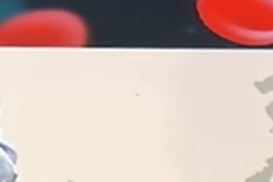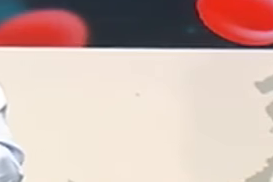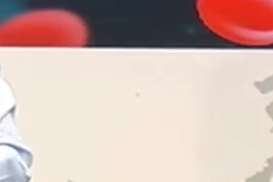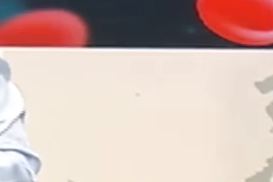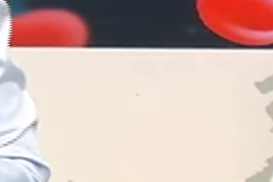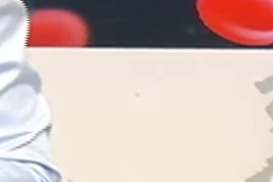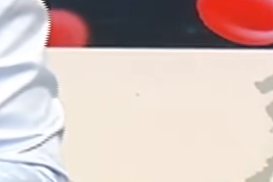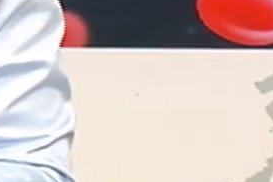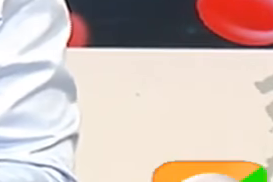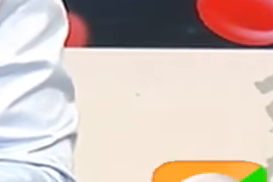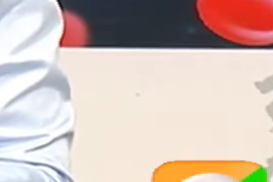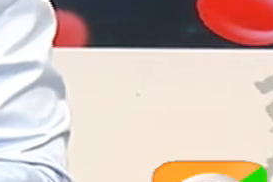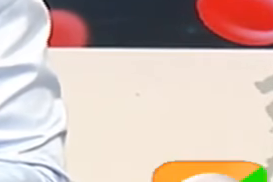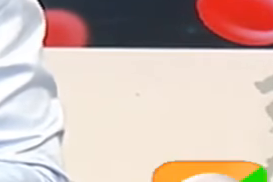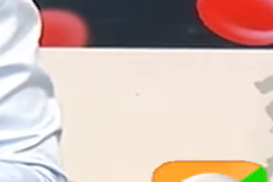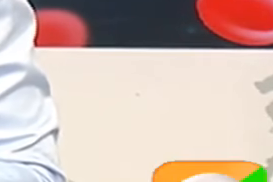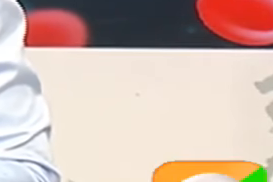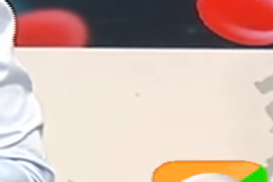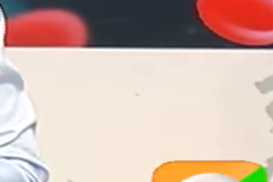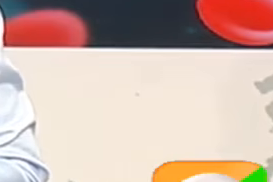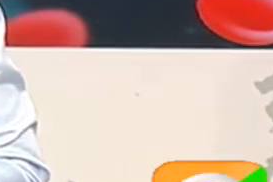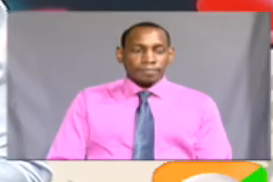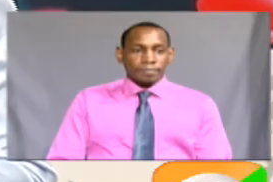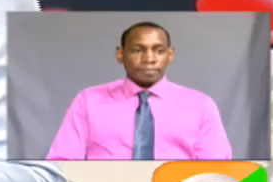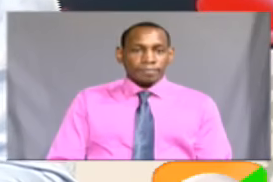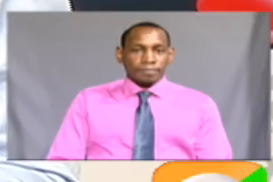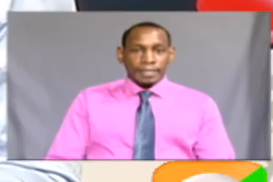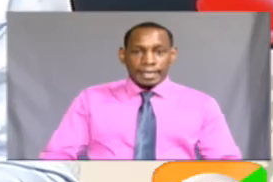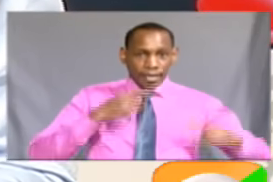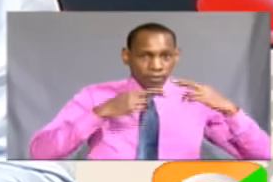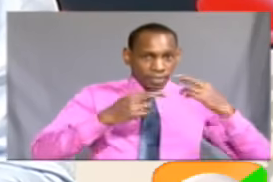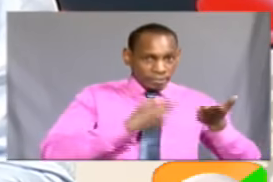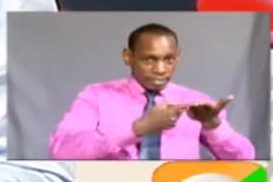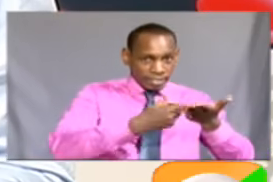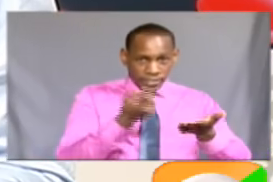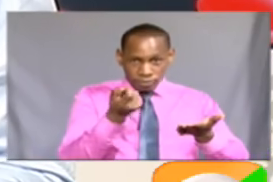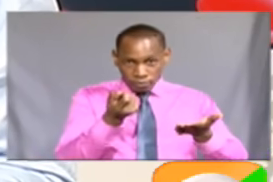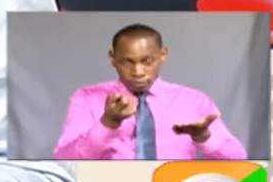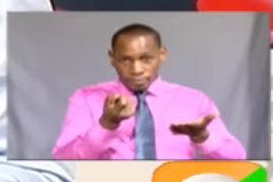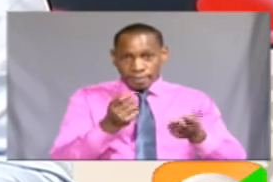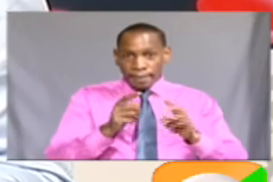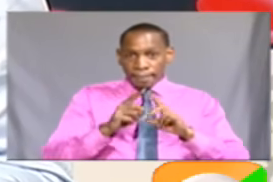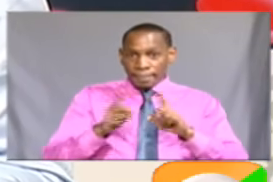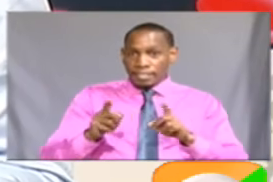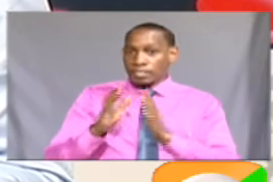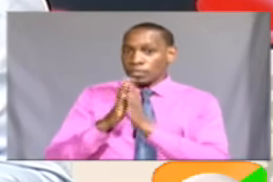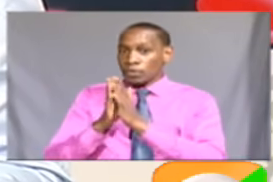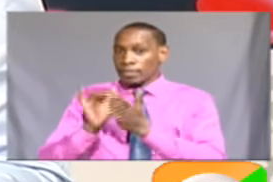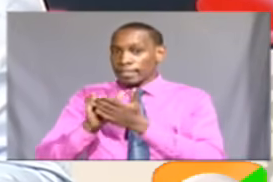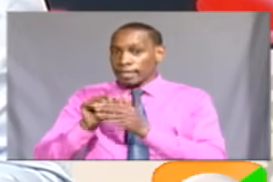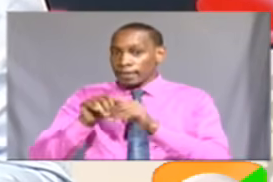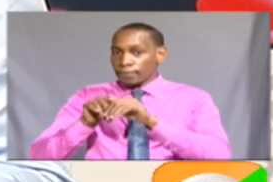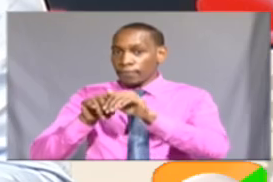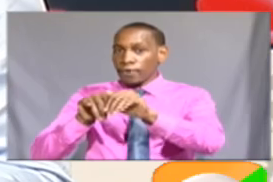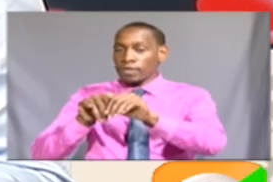All right, and we are back. So we'll go to the restaurants in just a moment. But Francis, there's a story you have been